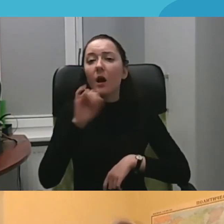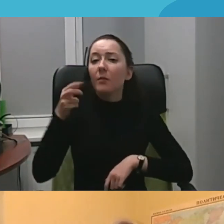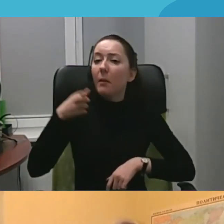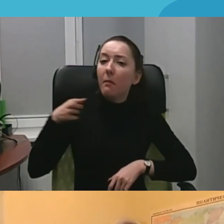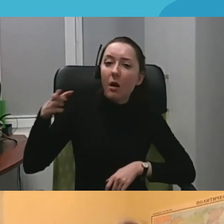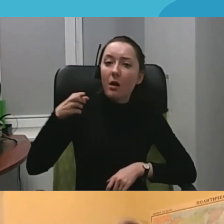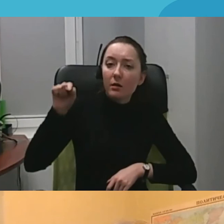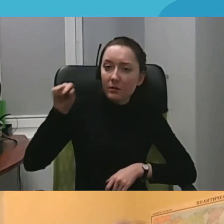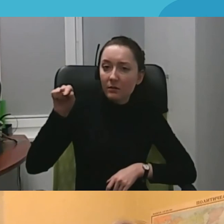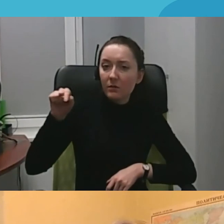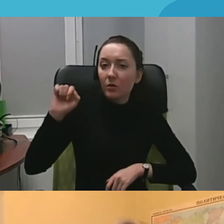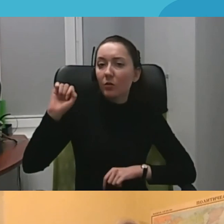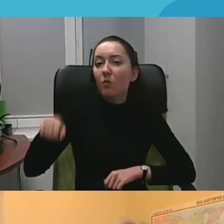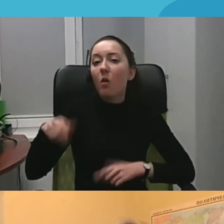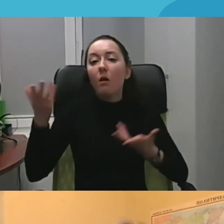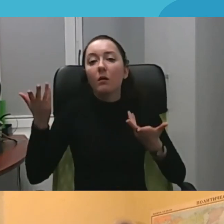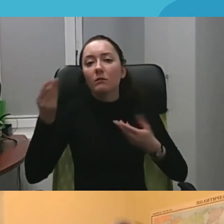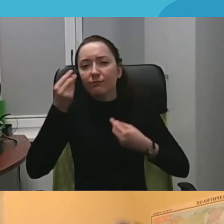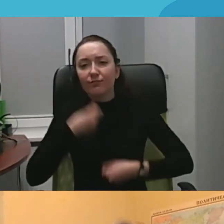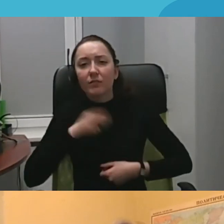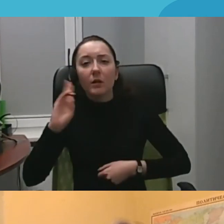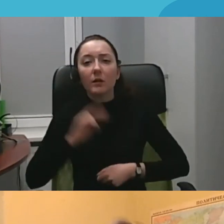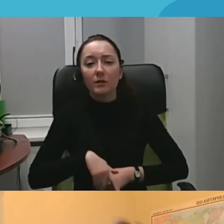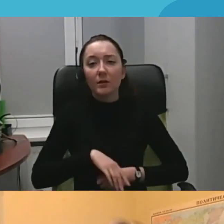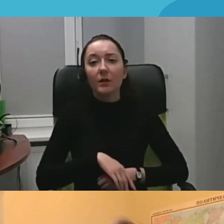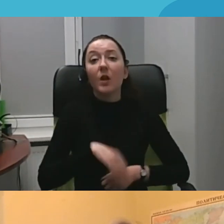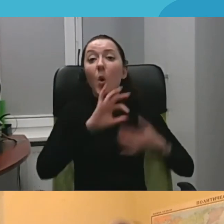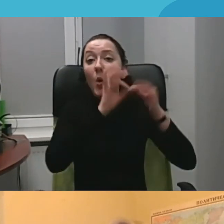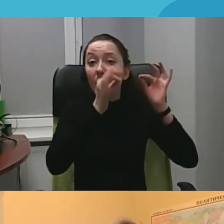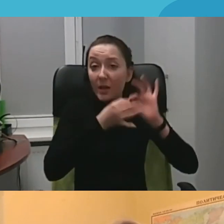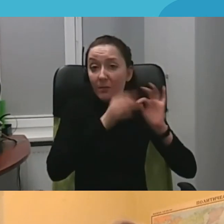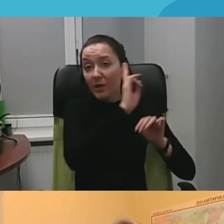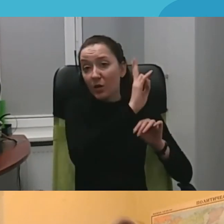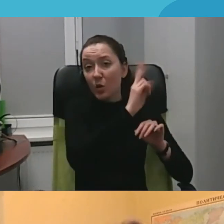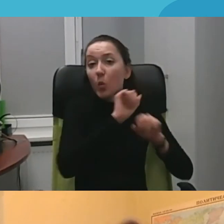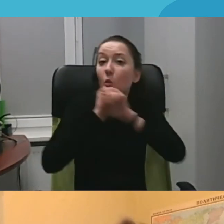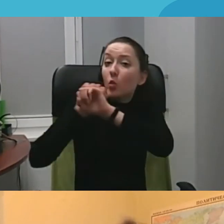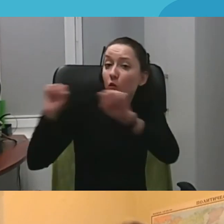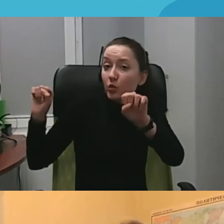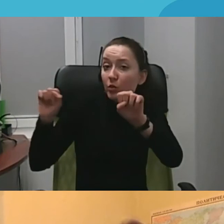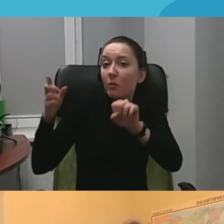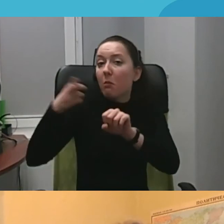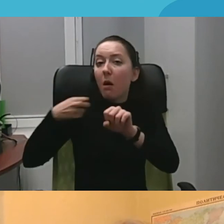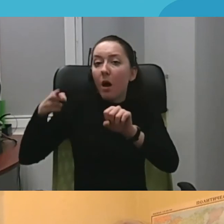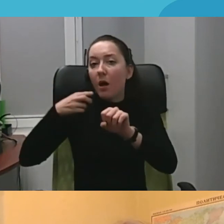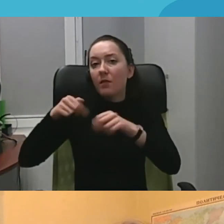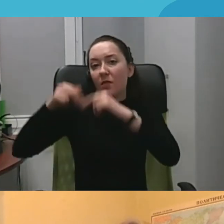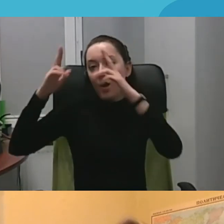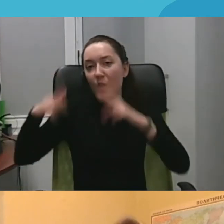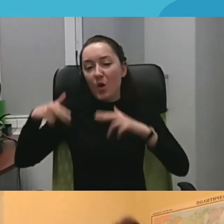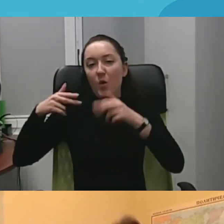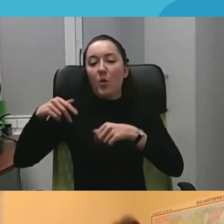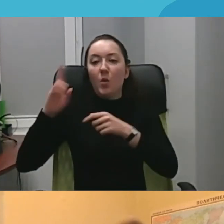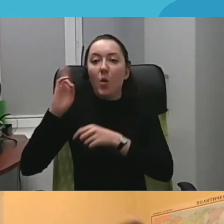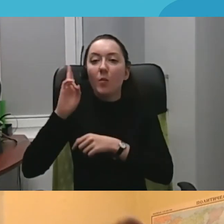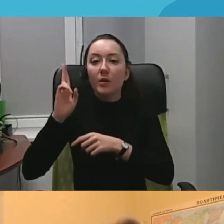and prohibiting National Olympic Committee representatives to participate and to go anywhere is really inspiring for us. And I